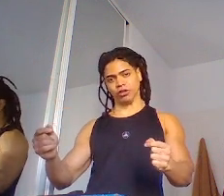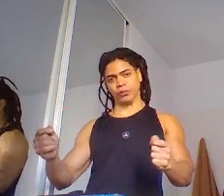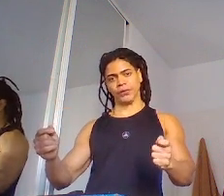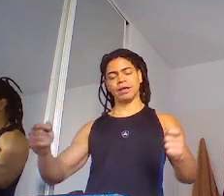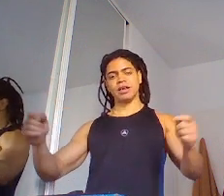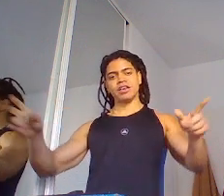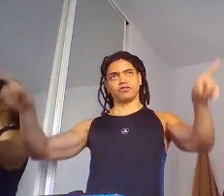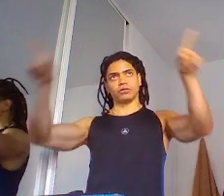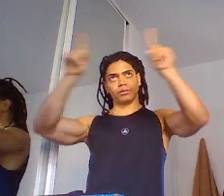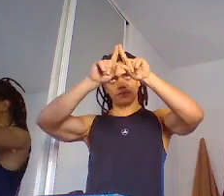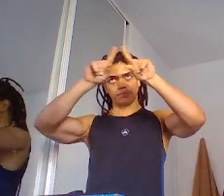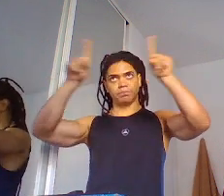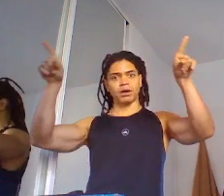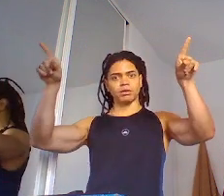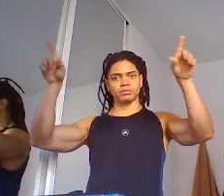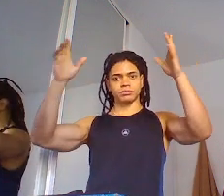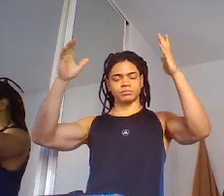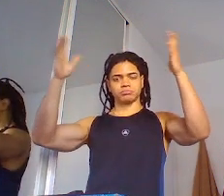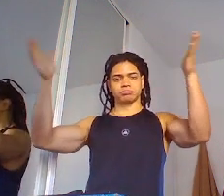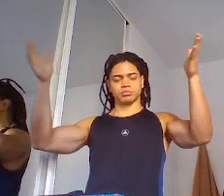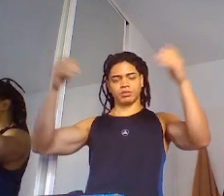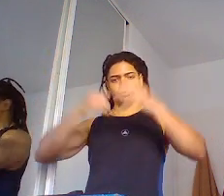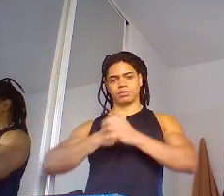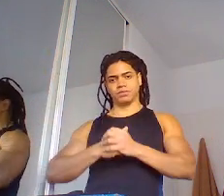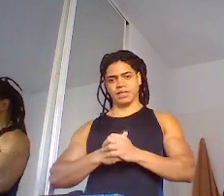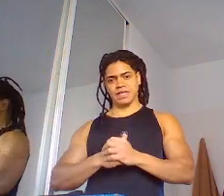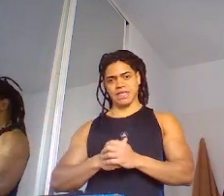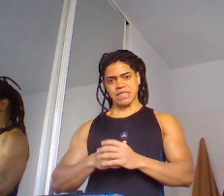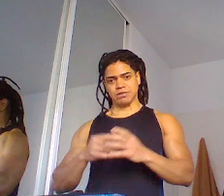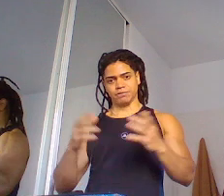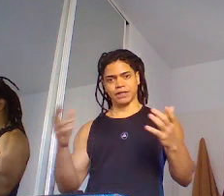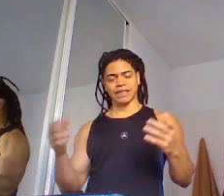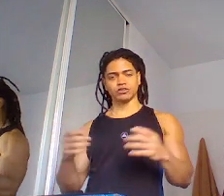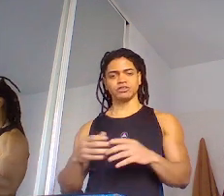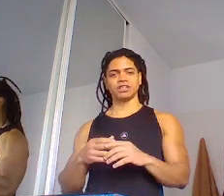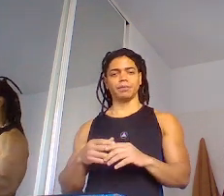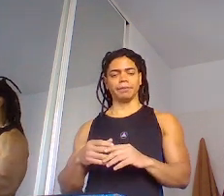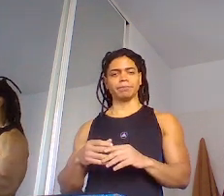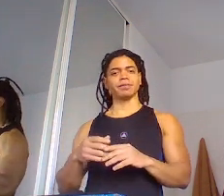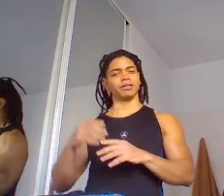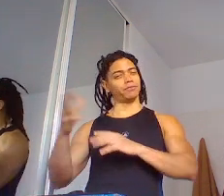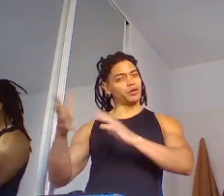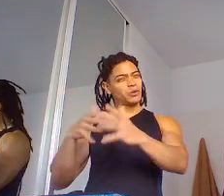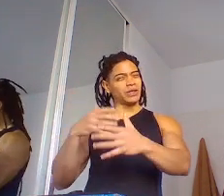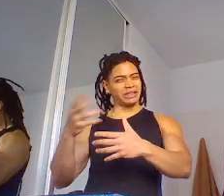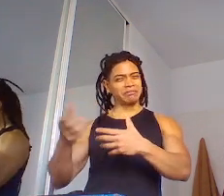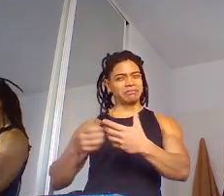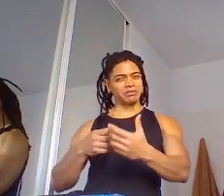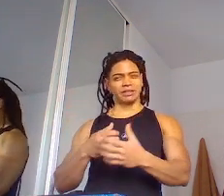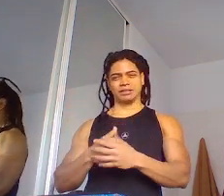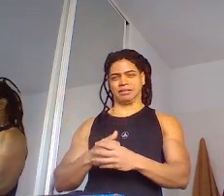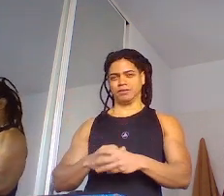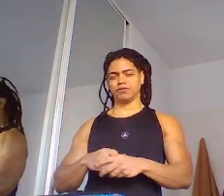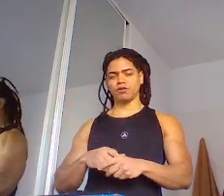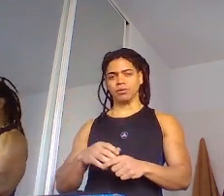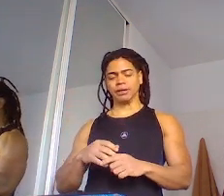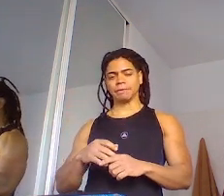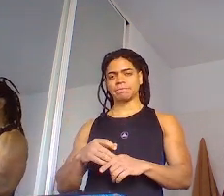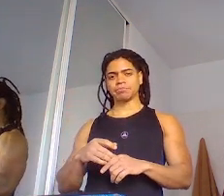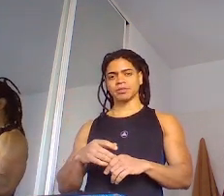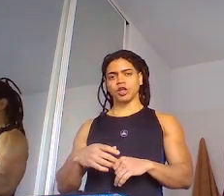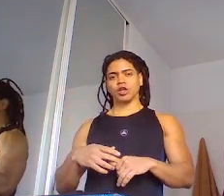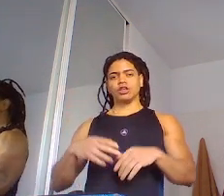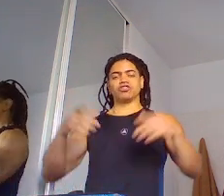shareholders' equity. So the bottom of a financial statement that follow that